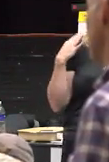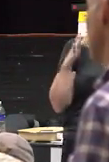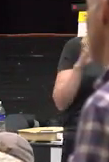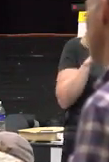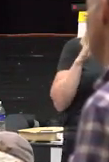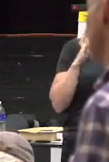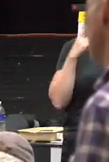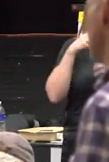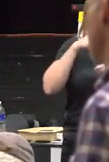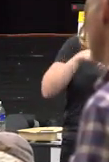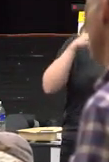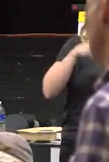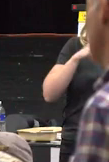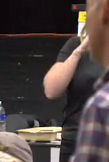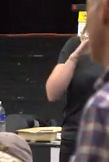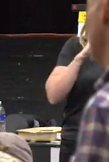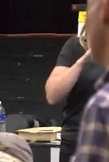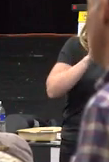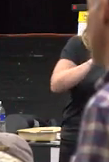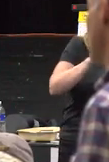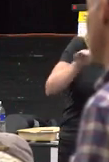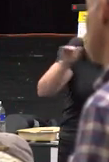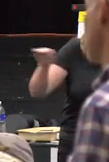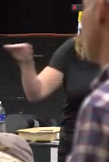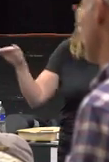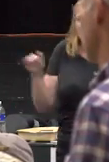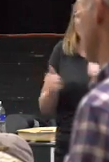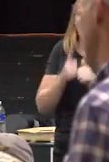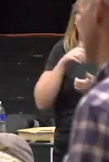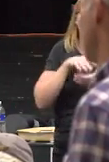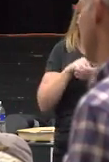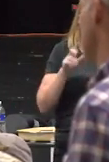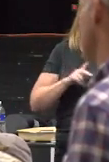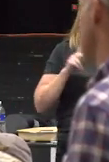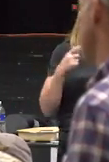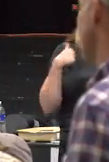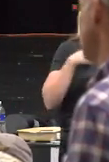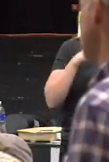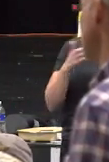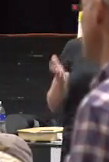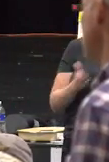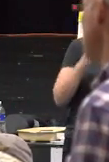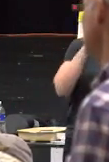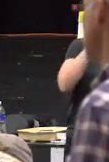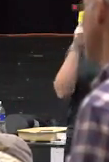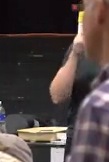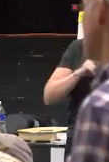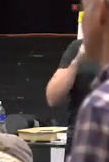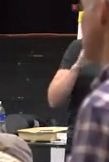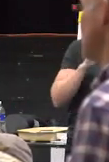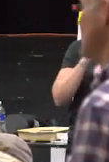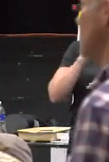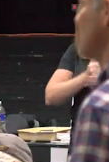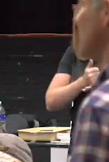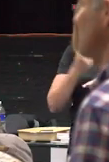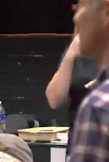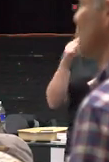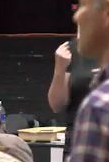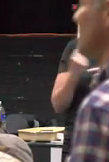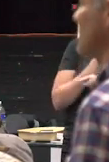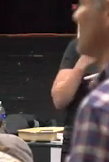for in-person communications to the most vulnerable. We should encourage and educate on how to sign up for VT Alert